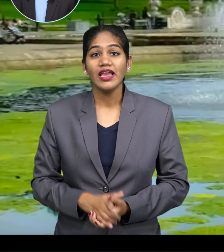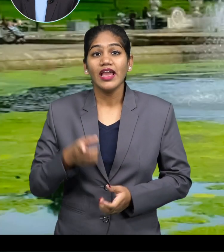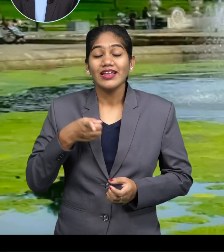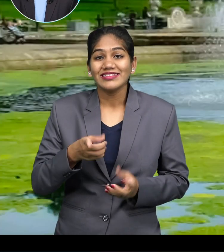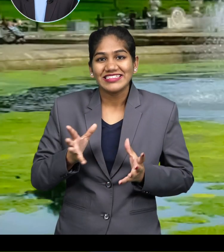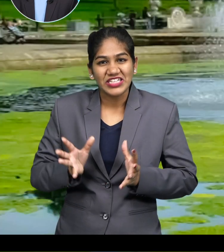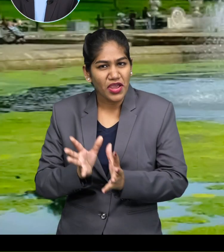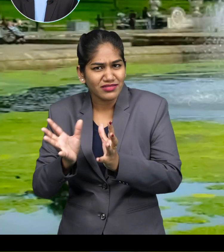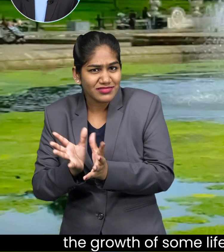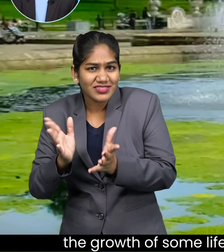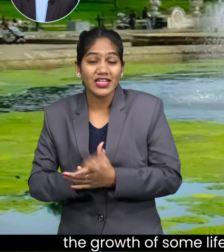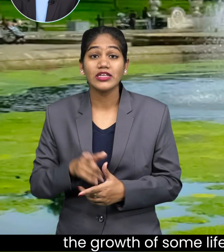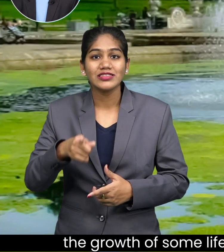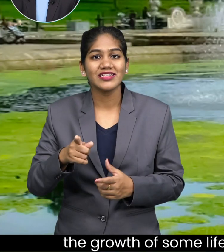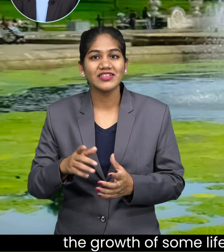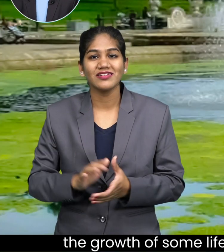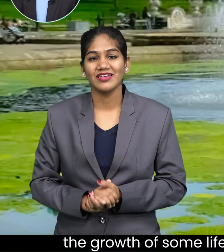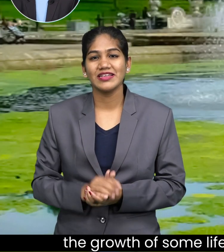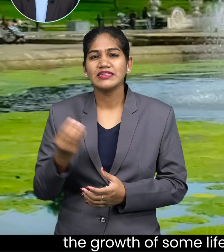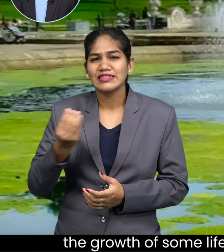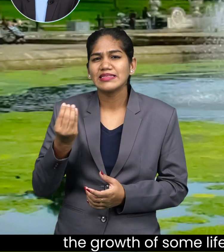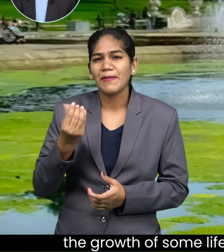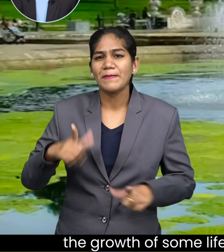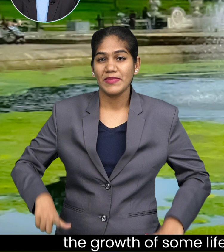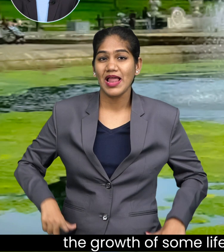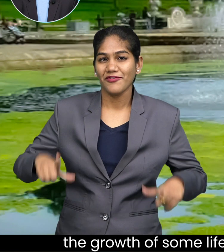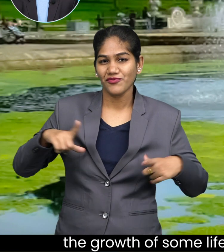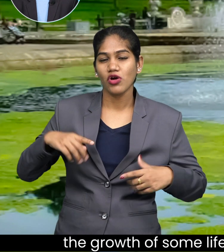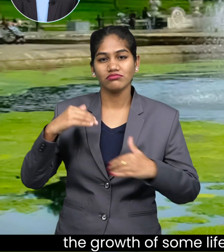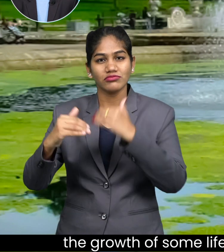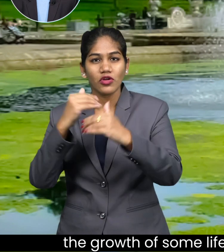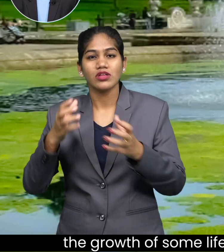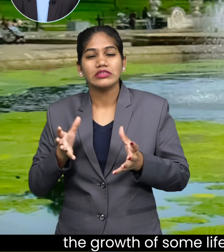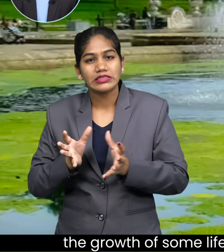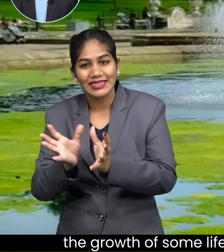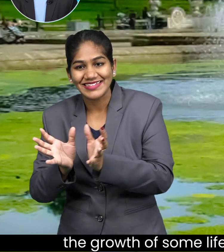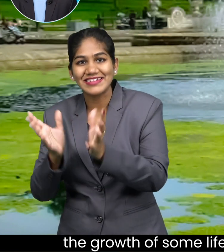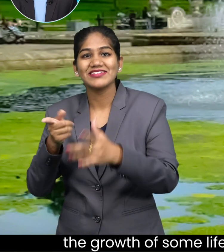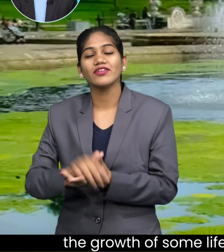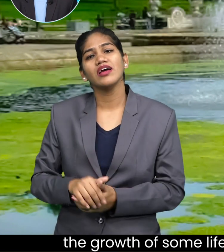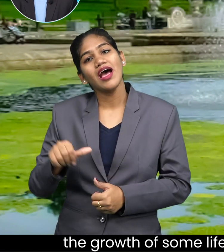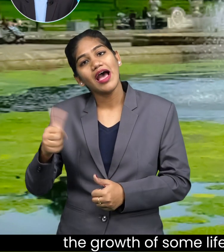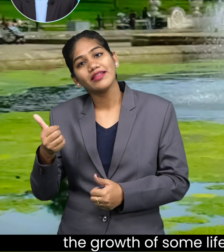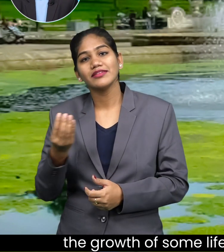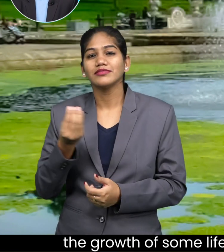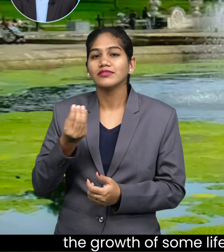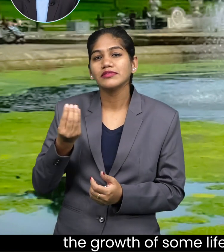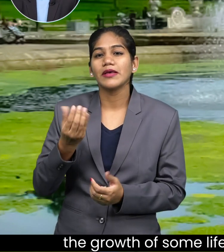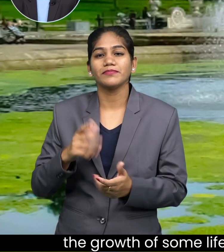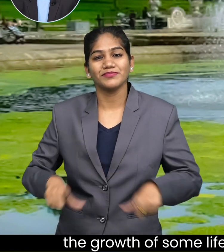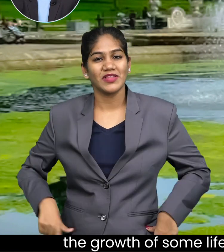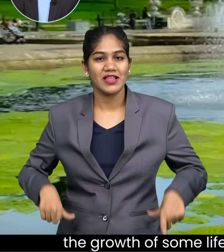It can encourage the growth of some life forms and harm some other life forms.